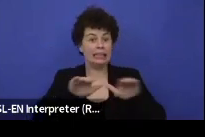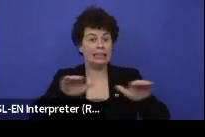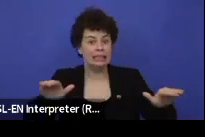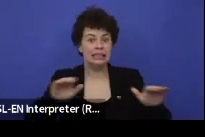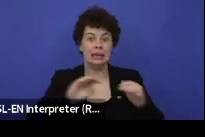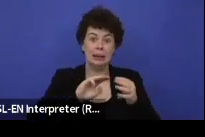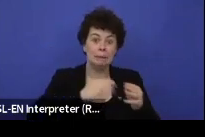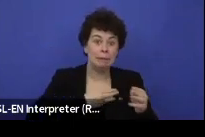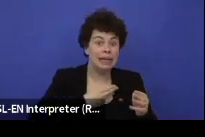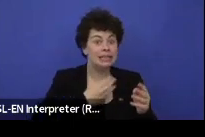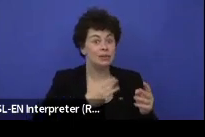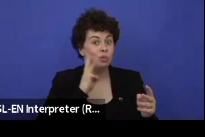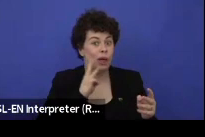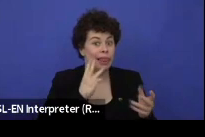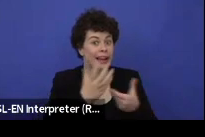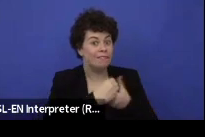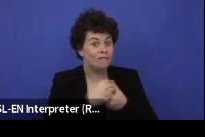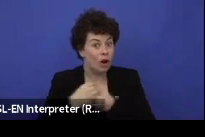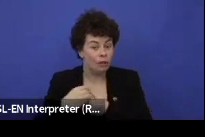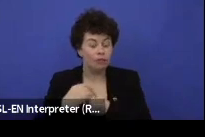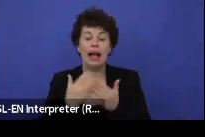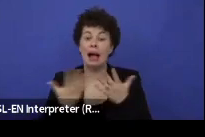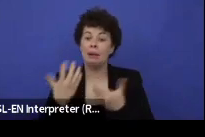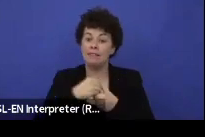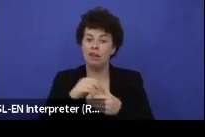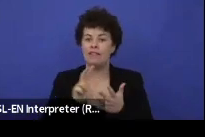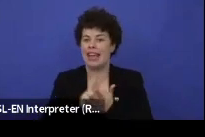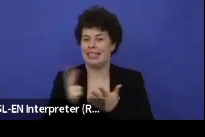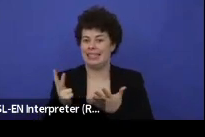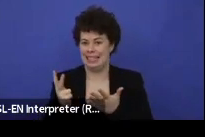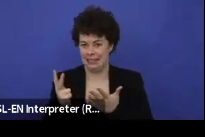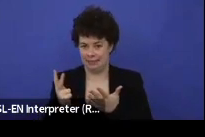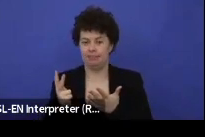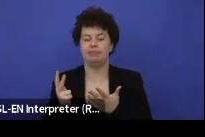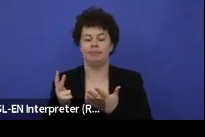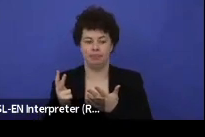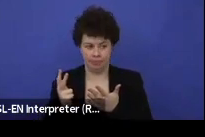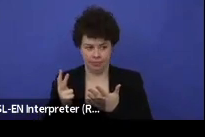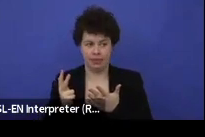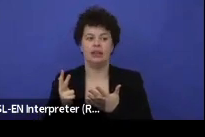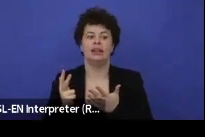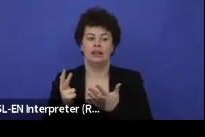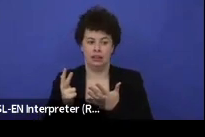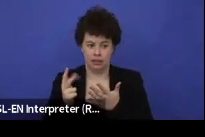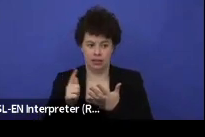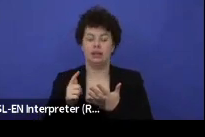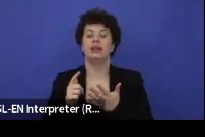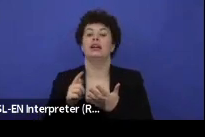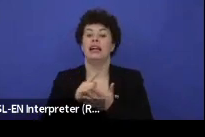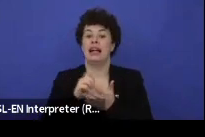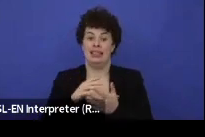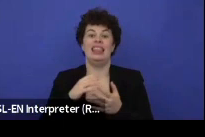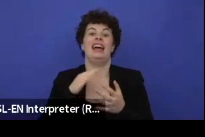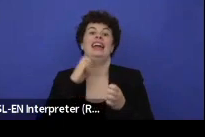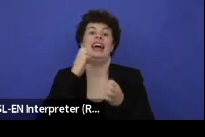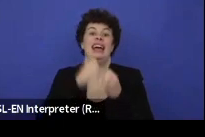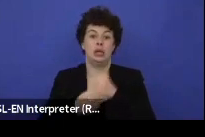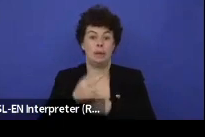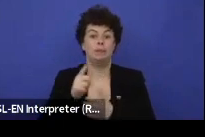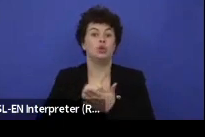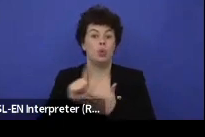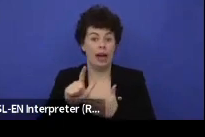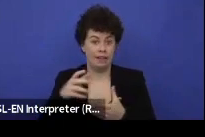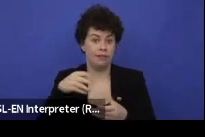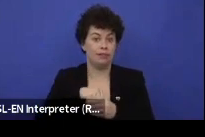participants. I had about 18 people responded. In the end, 12 interpreters took part. And I